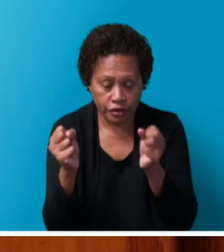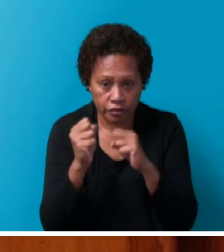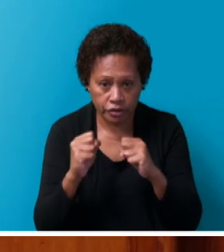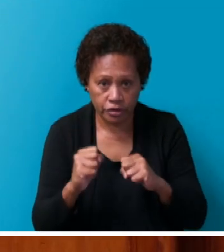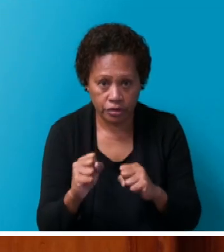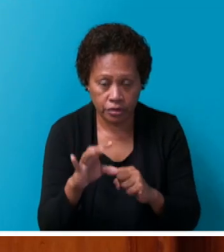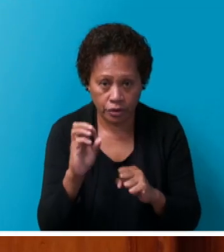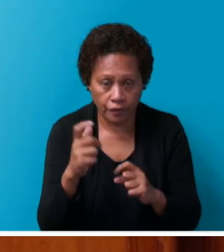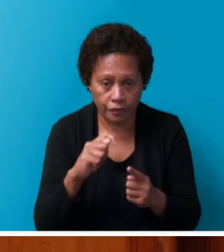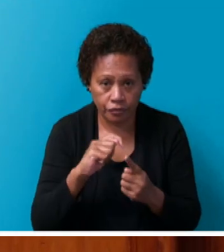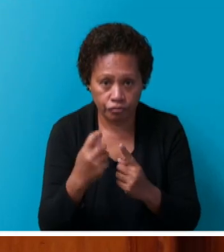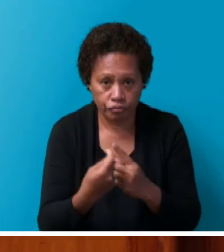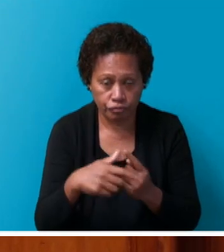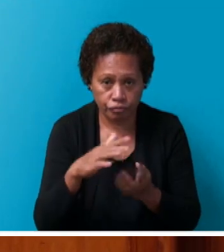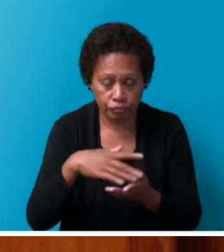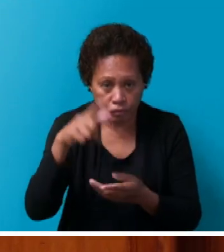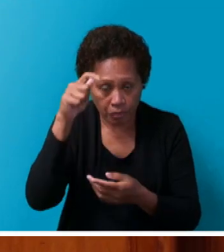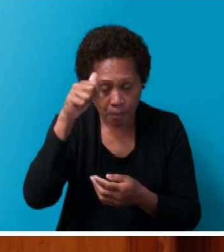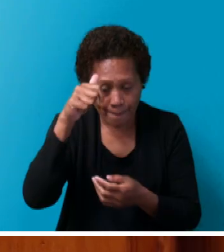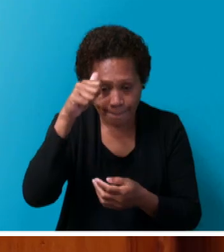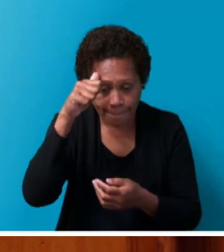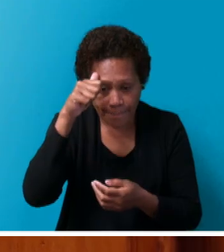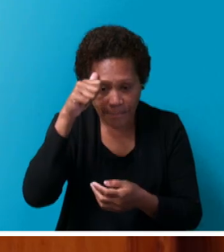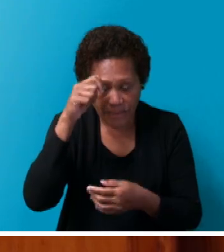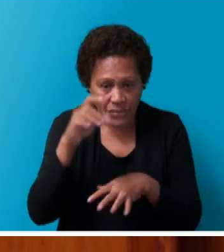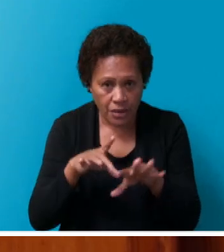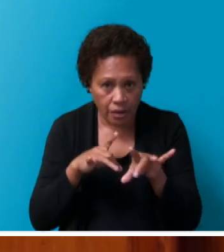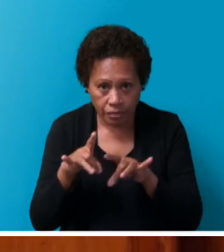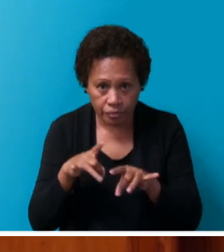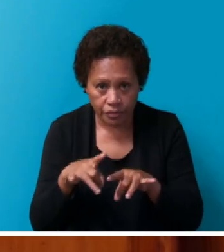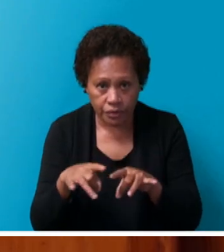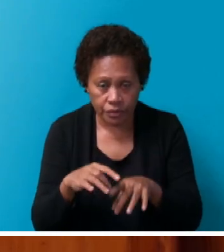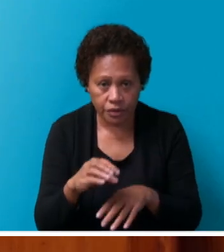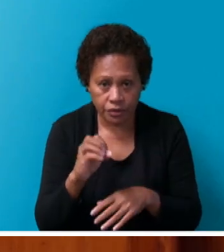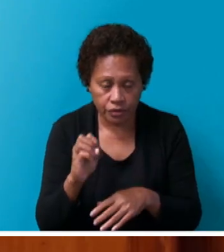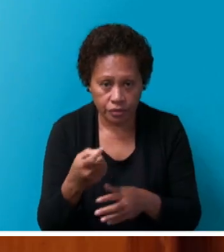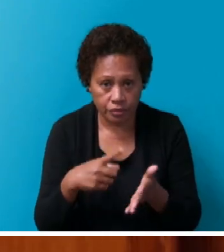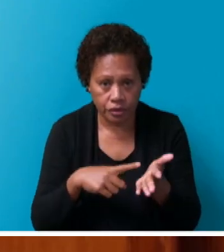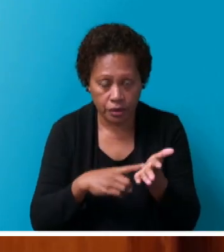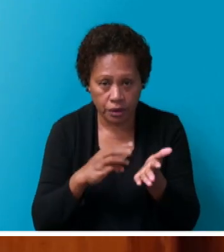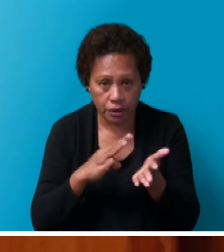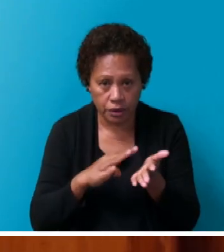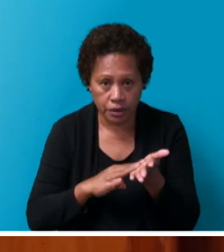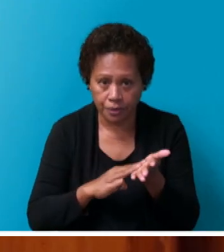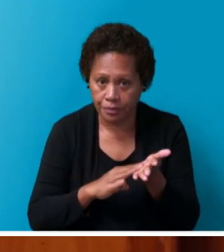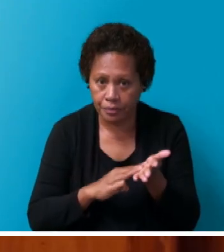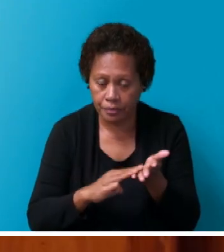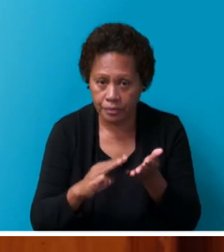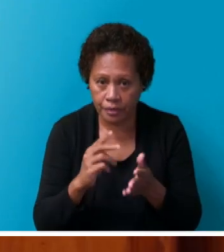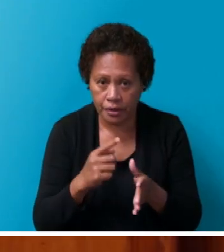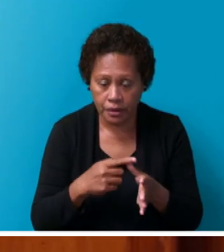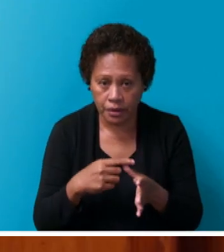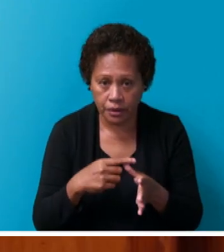traditional knowledge in marine spatial planning. Mr. Speaker, sir, the LMMA, or the locally managed